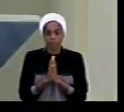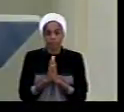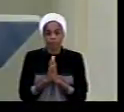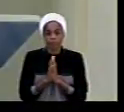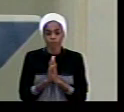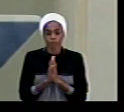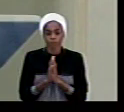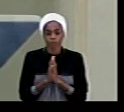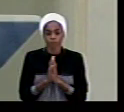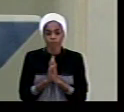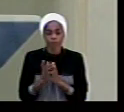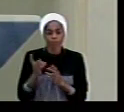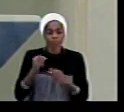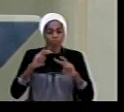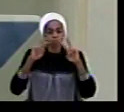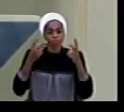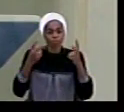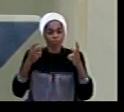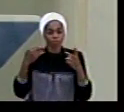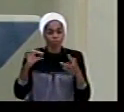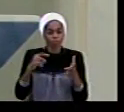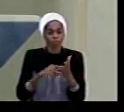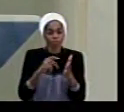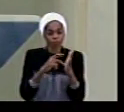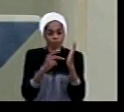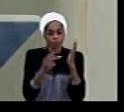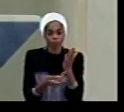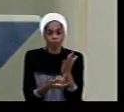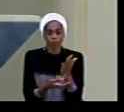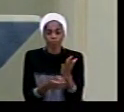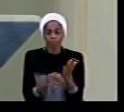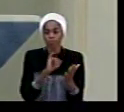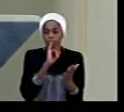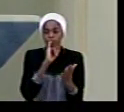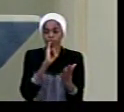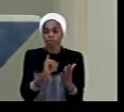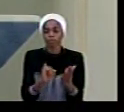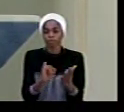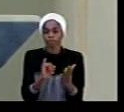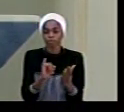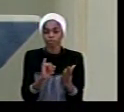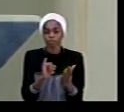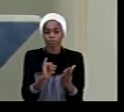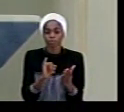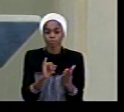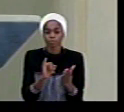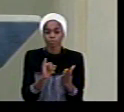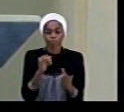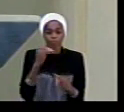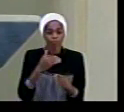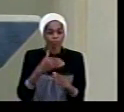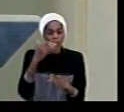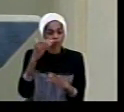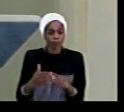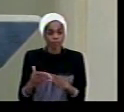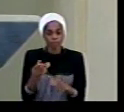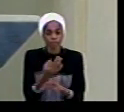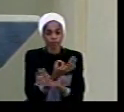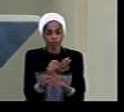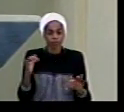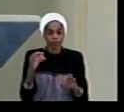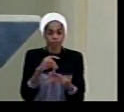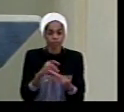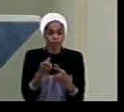The title of this crusade is Total Freedom